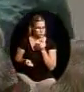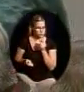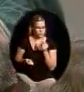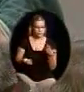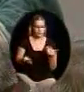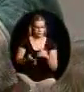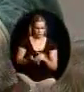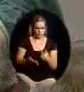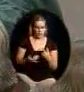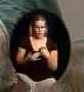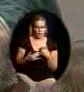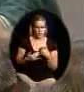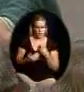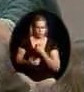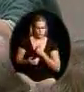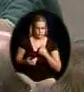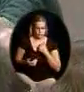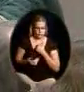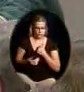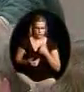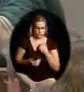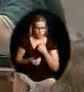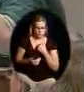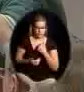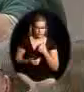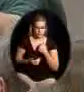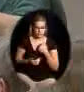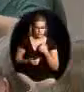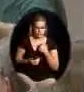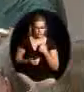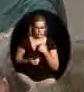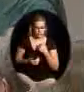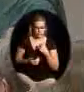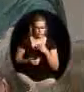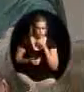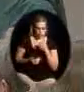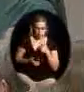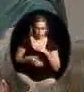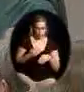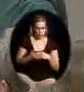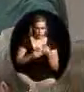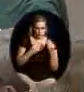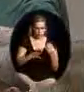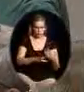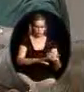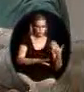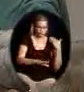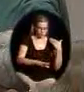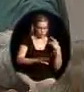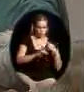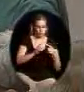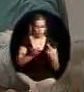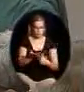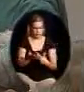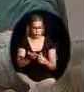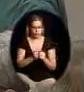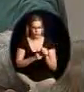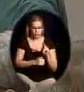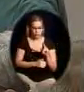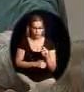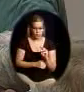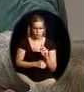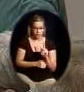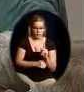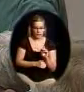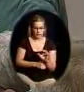And again, I would apologize for the lack of information prior to this, but our discussion with the UMKC in terms